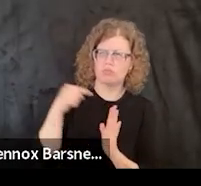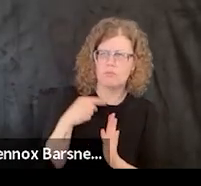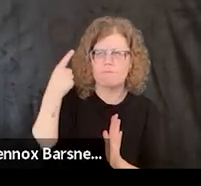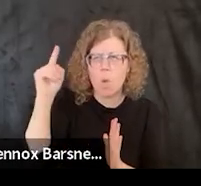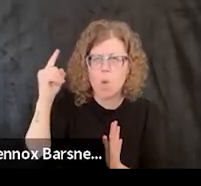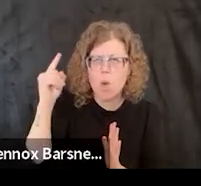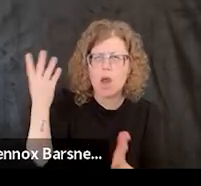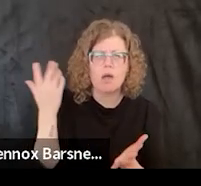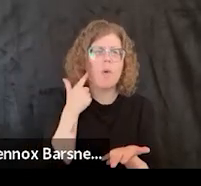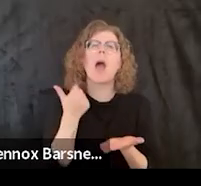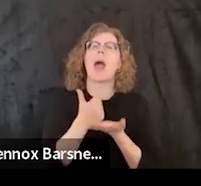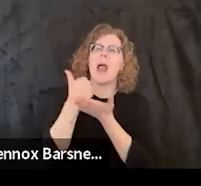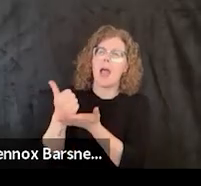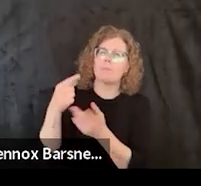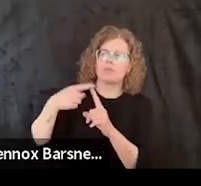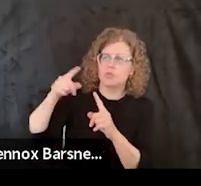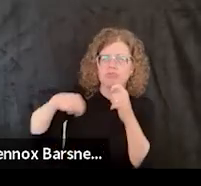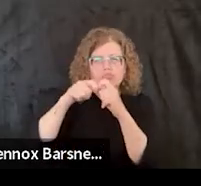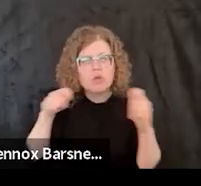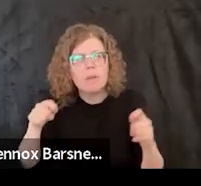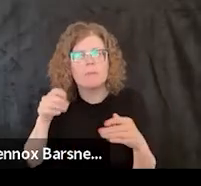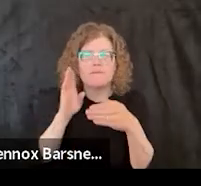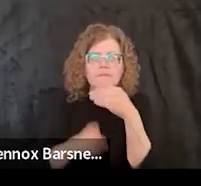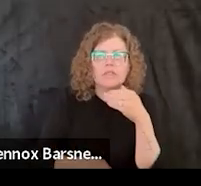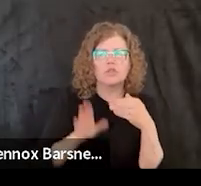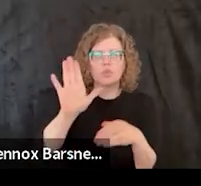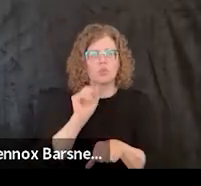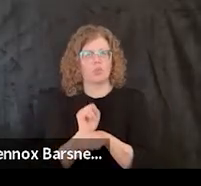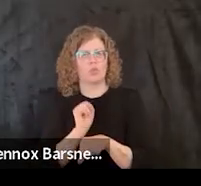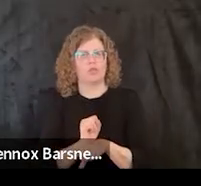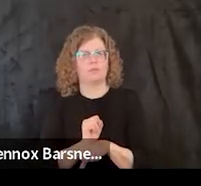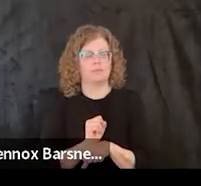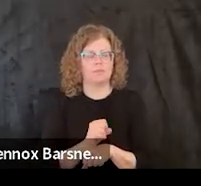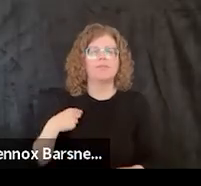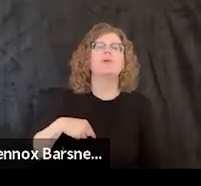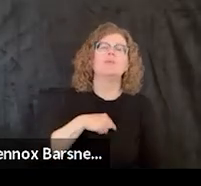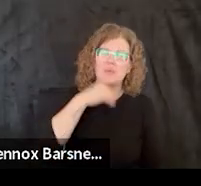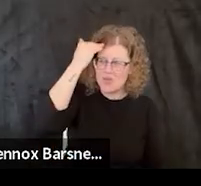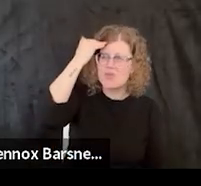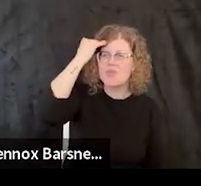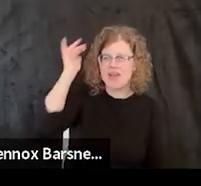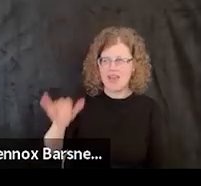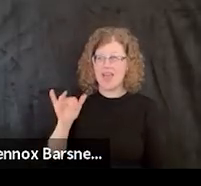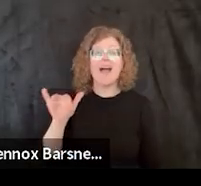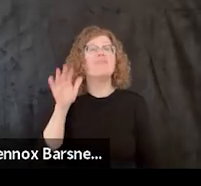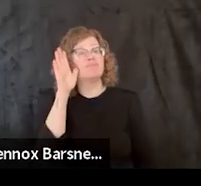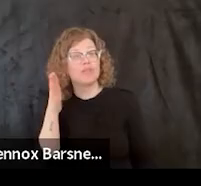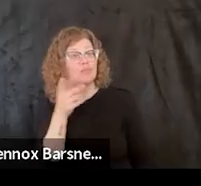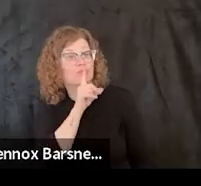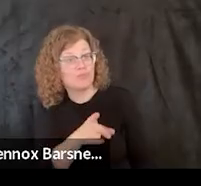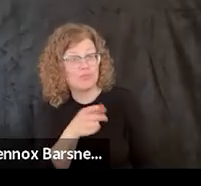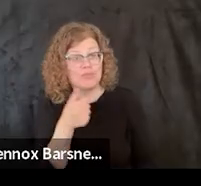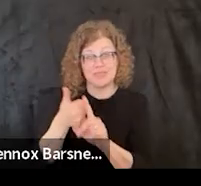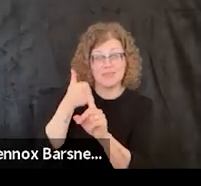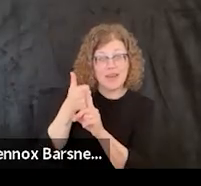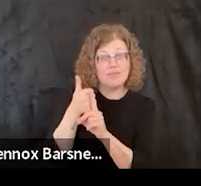of the specific project. We understand that there will be a long-term benefit to owning equipment, but